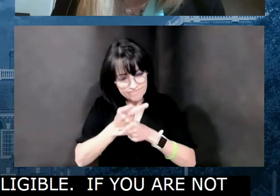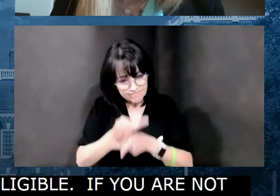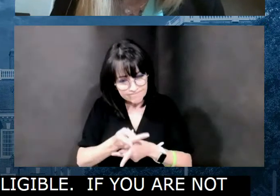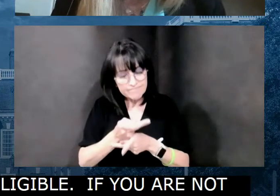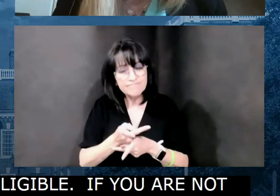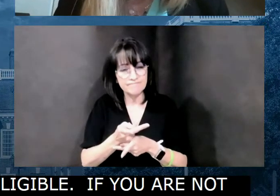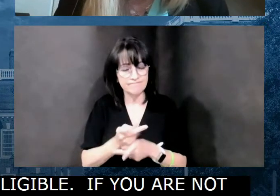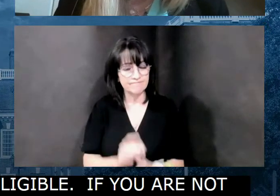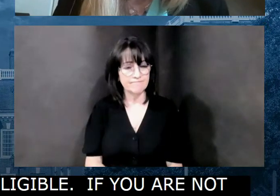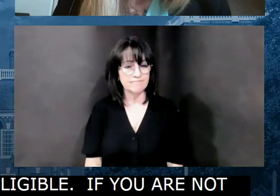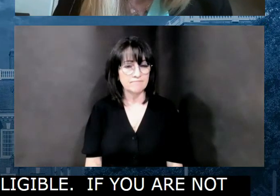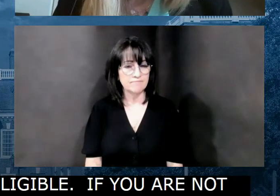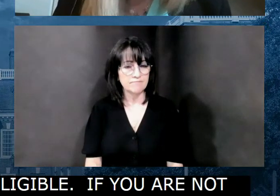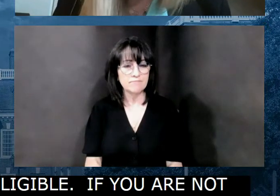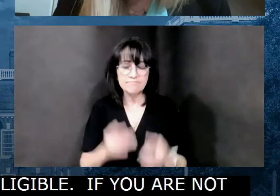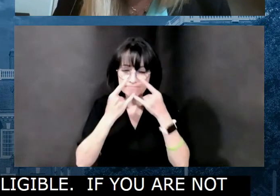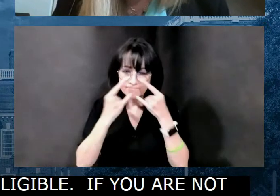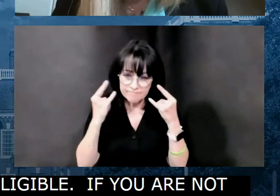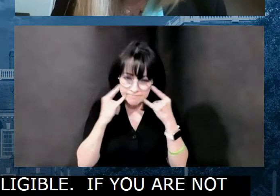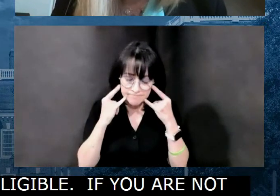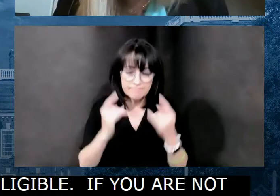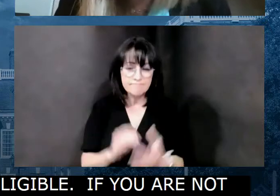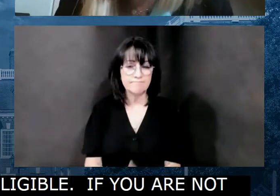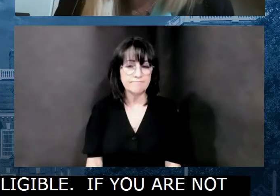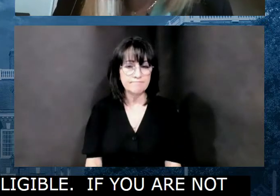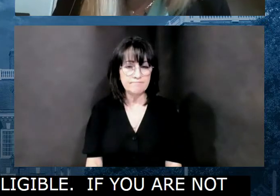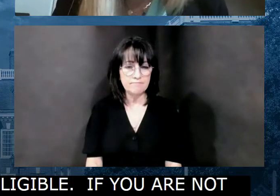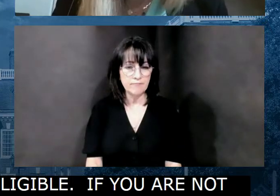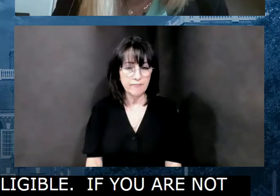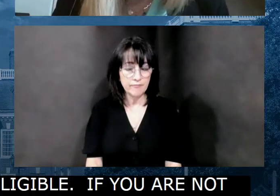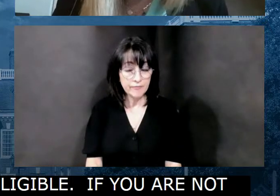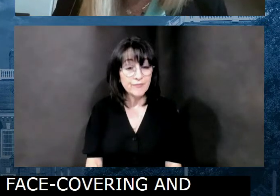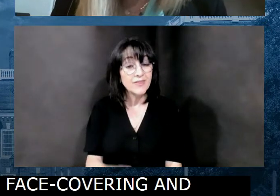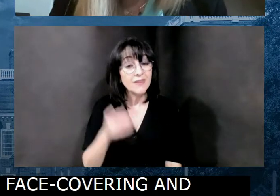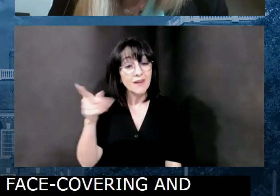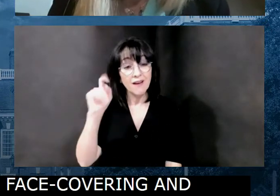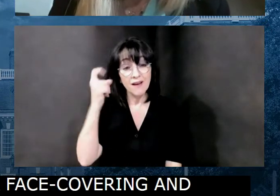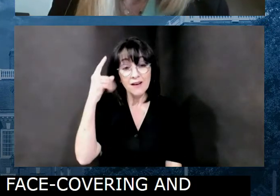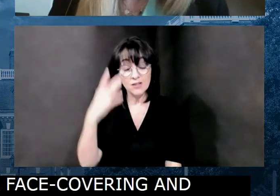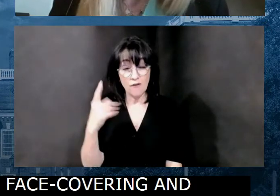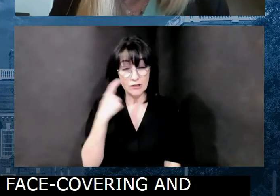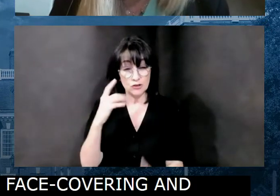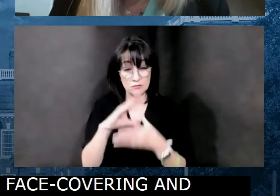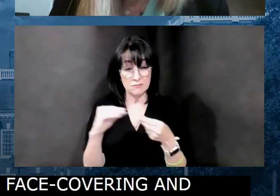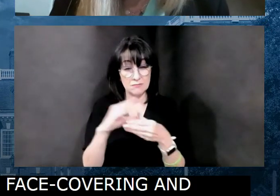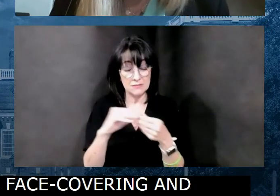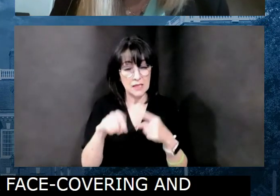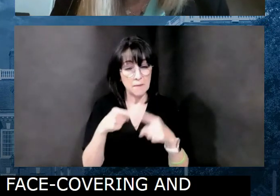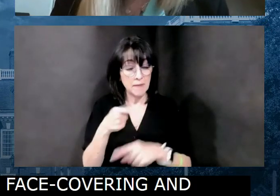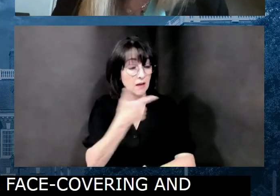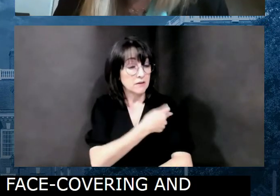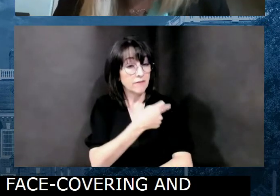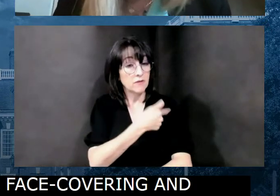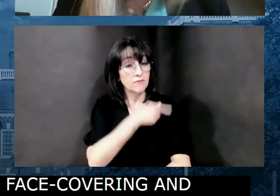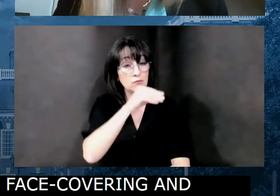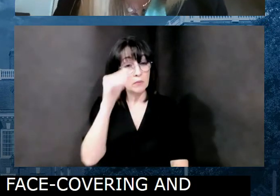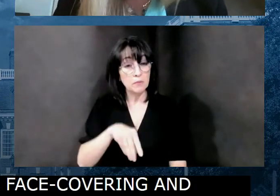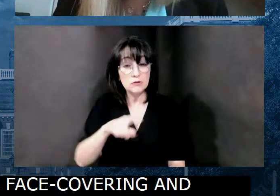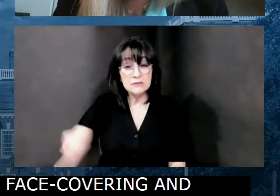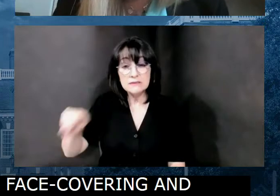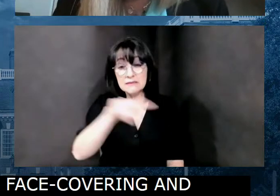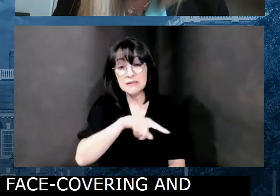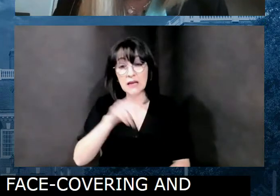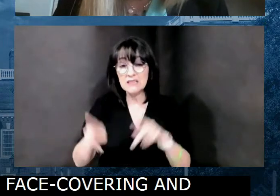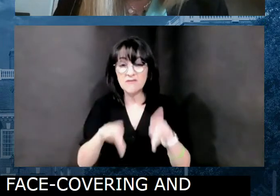little bit about vaccination rates. The governor already touched on this. Vaccination rates are certainly